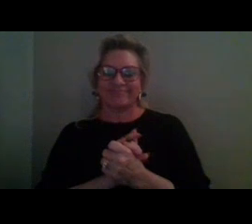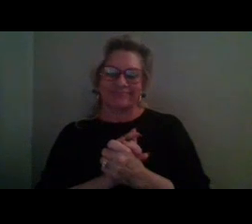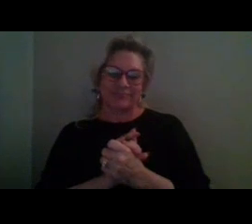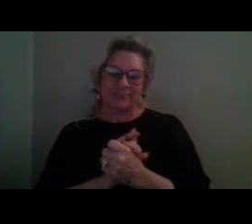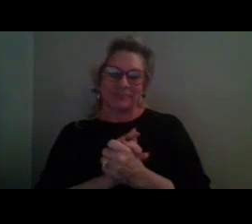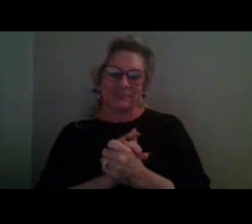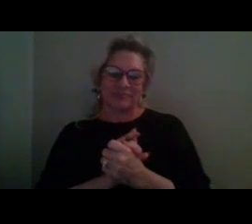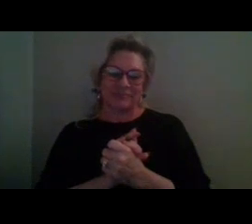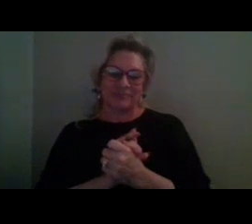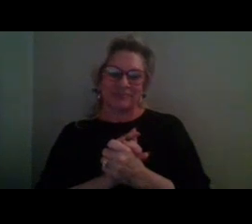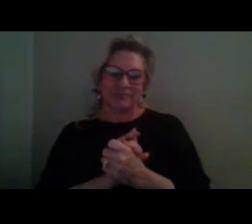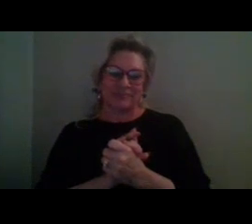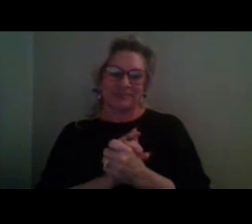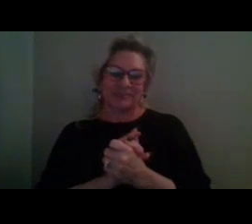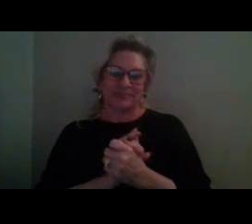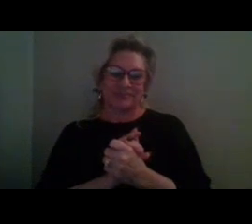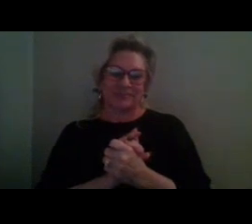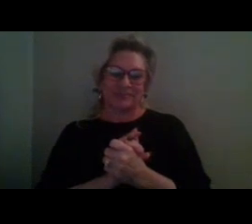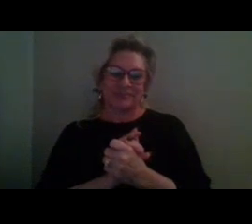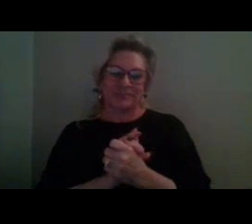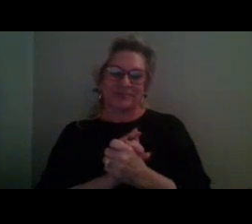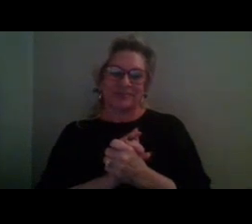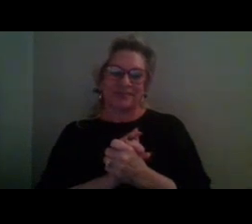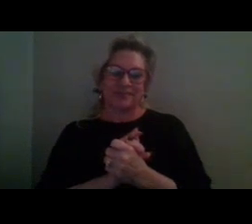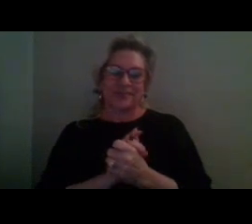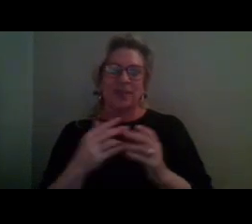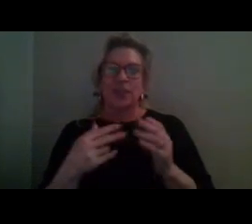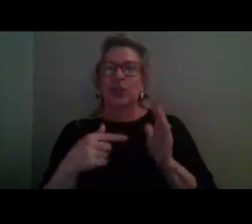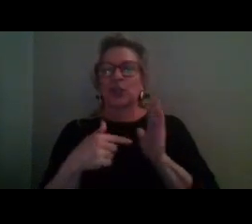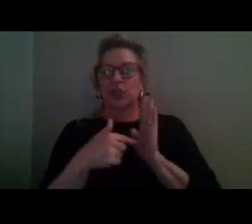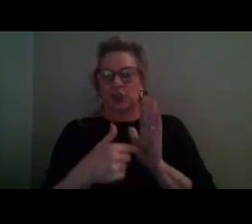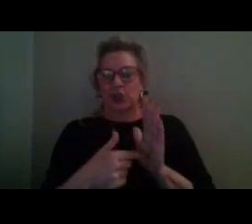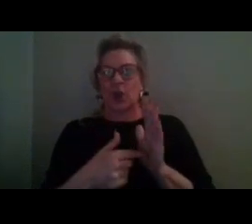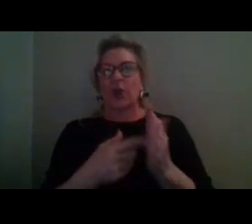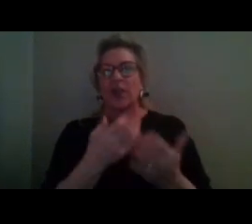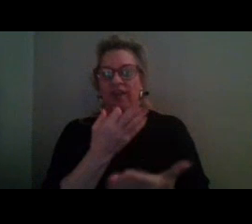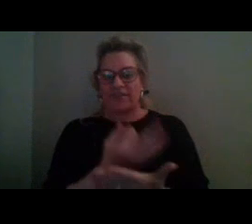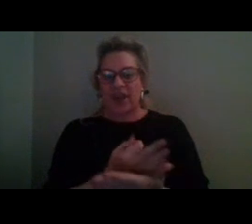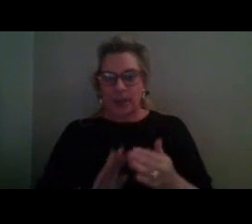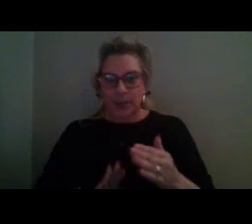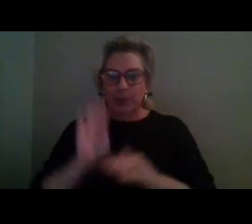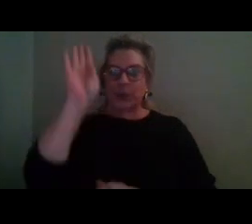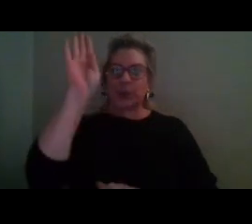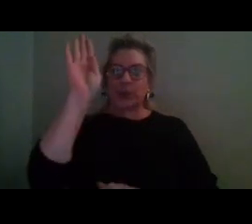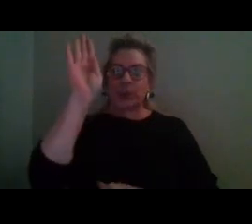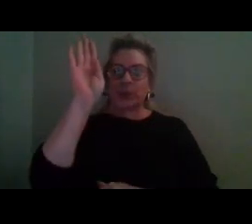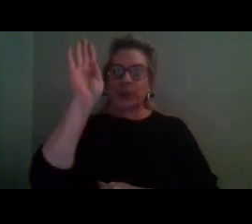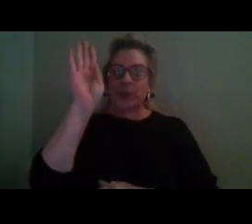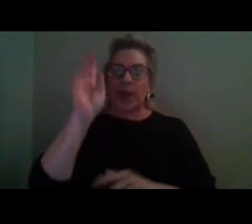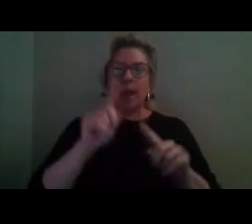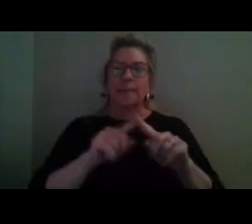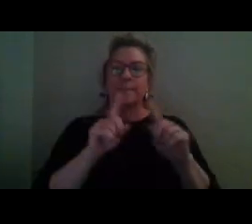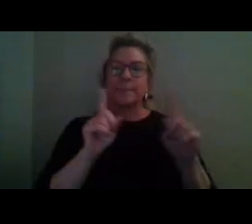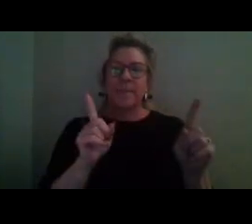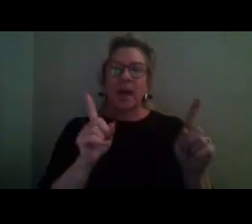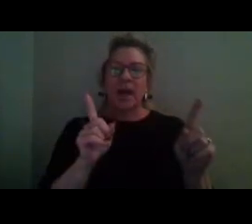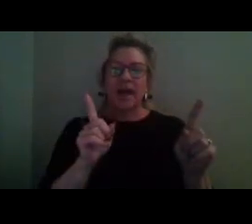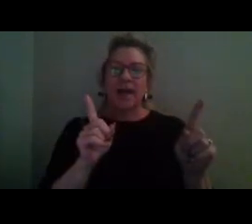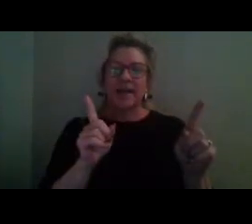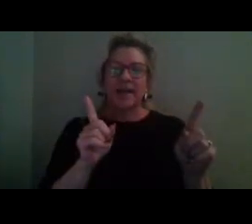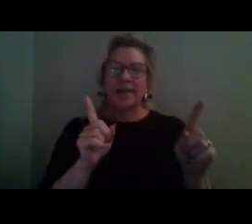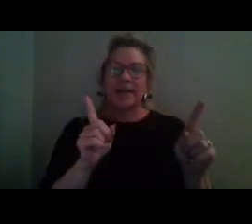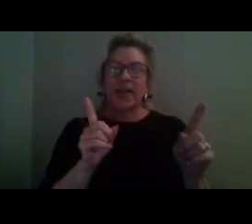And then this is the ATP funding. So you see that big spike for this cycle, but then